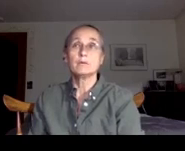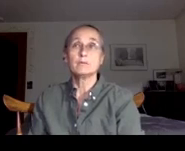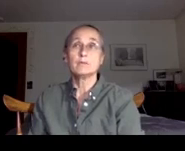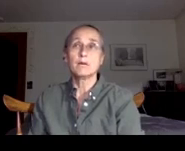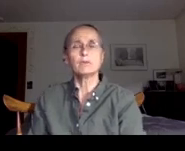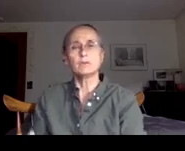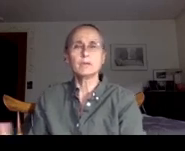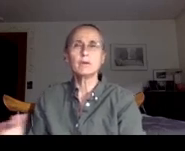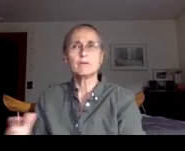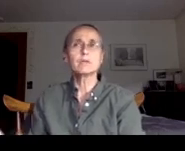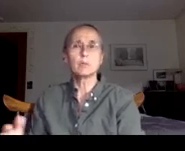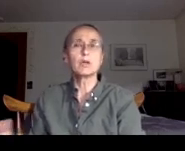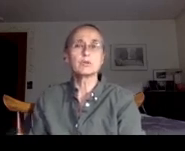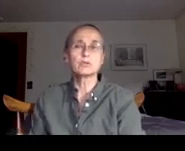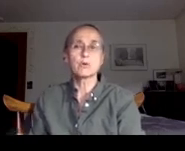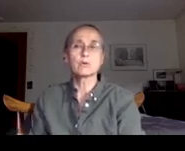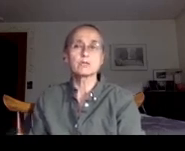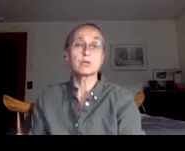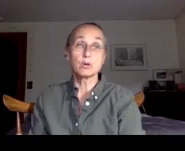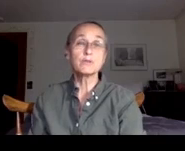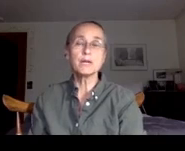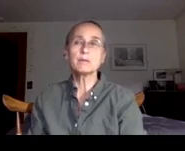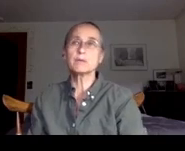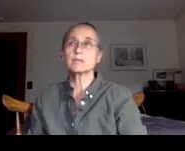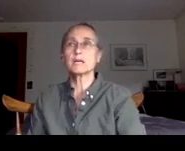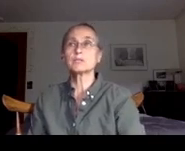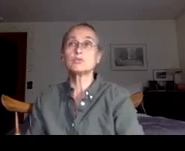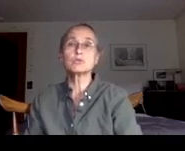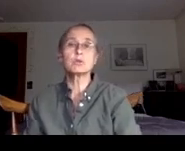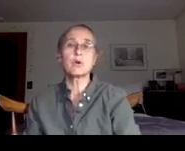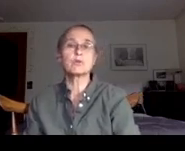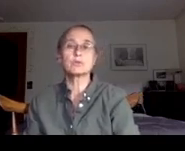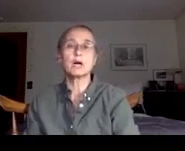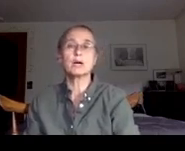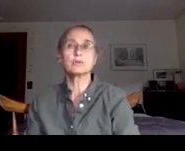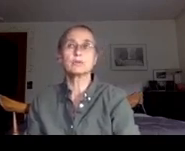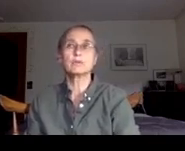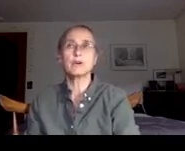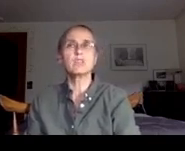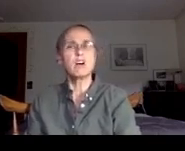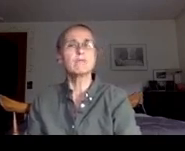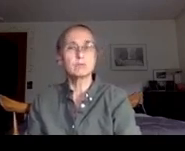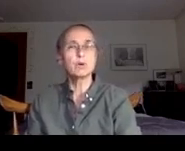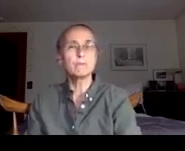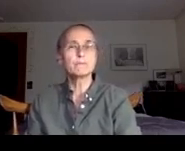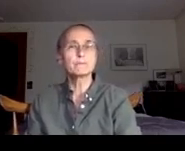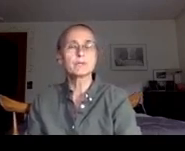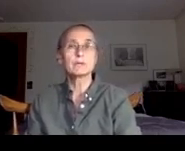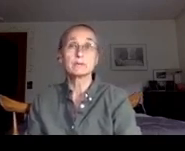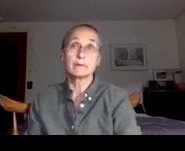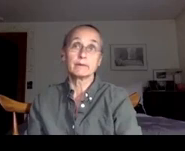And that's kind of a double-edged sword. That's a good thing because that's usually where your child is fairly